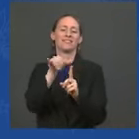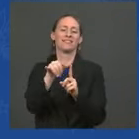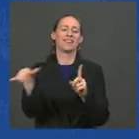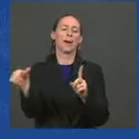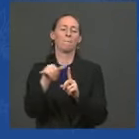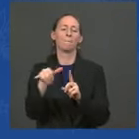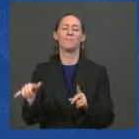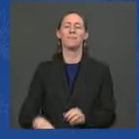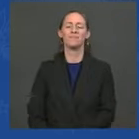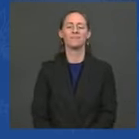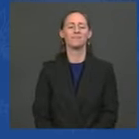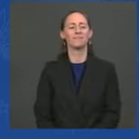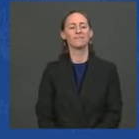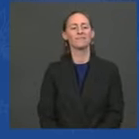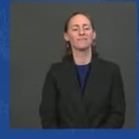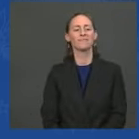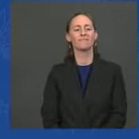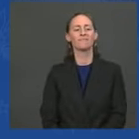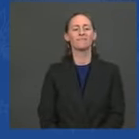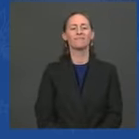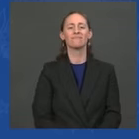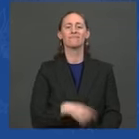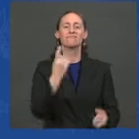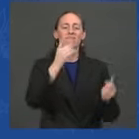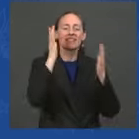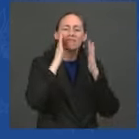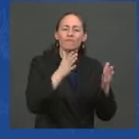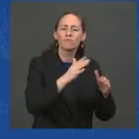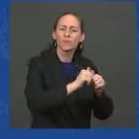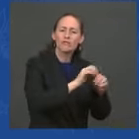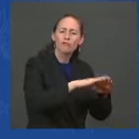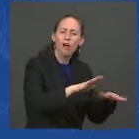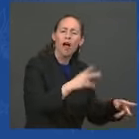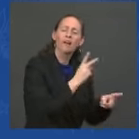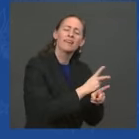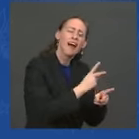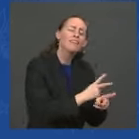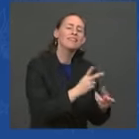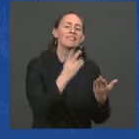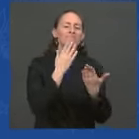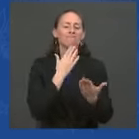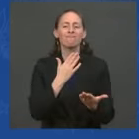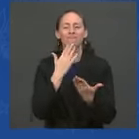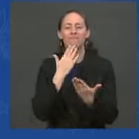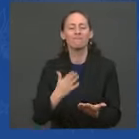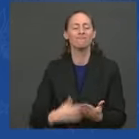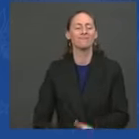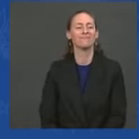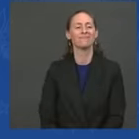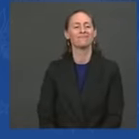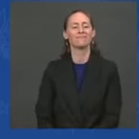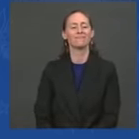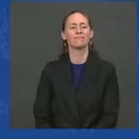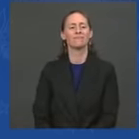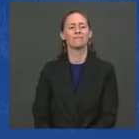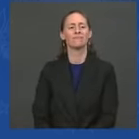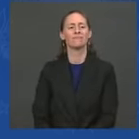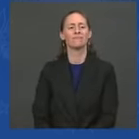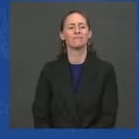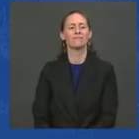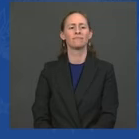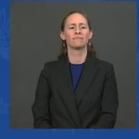the health and well-being of children and women. And we would not have had the legislation we're now trying